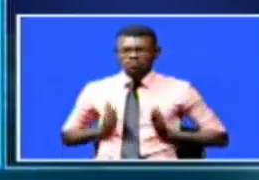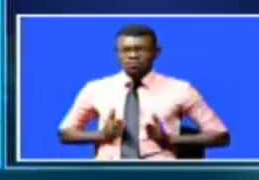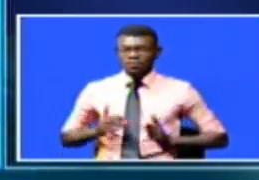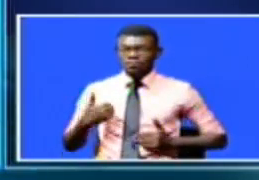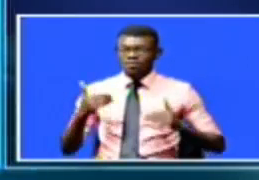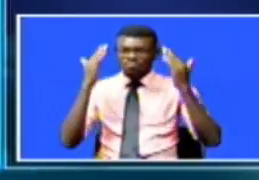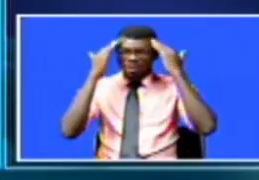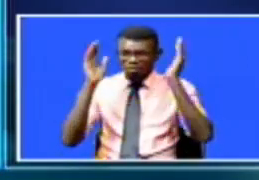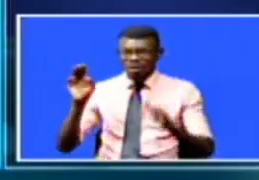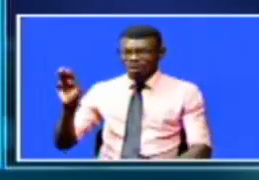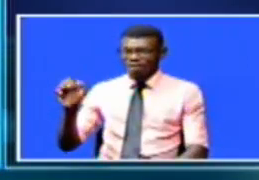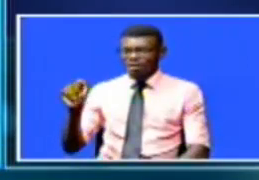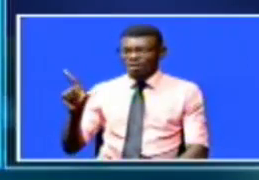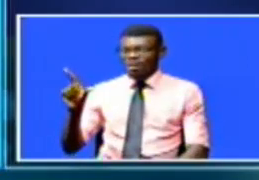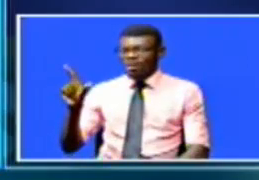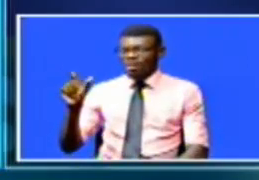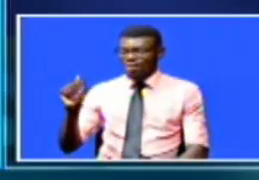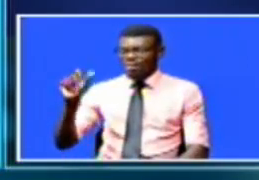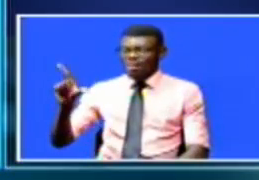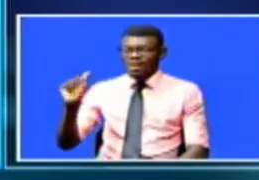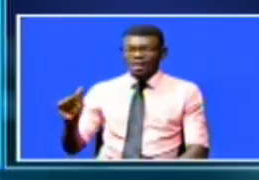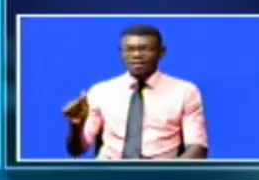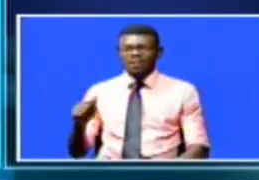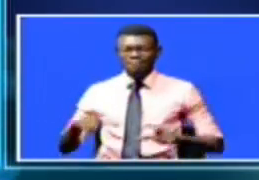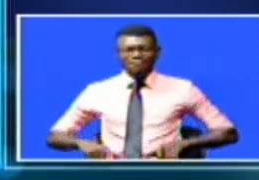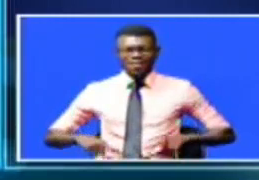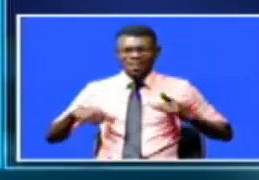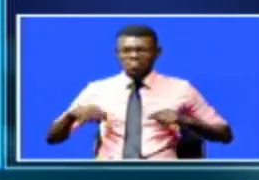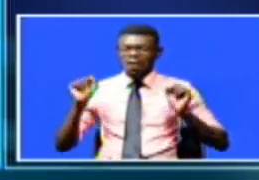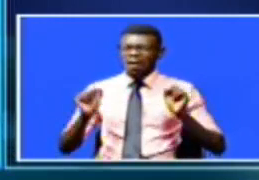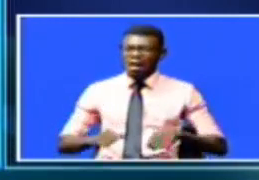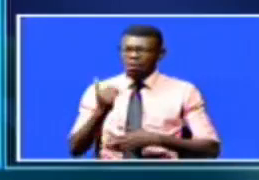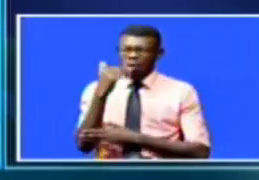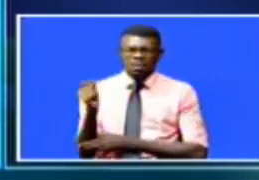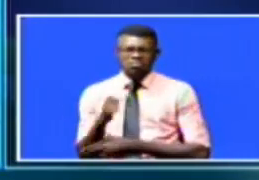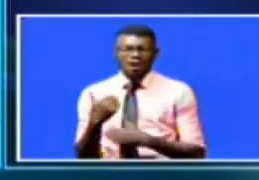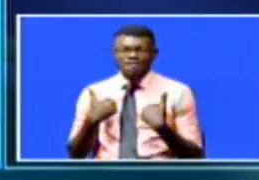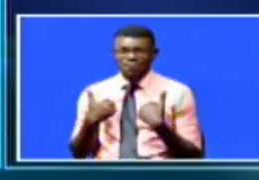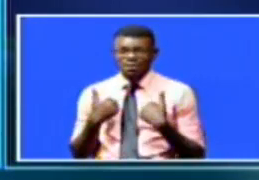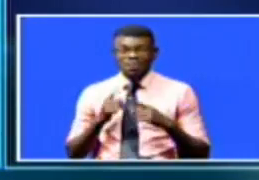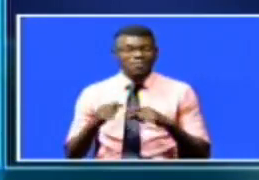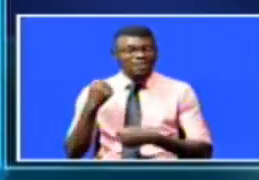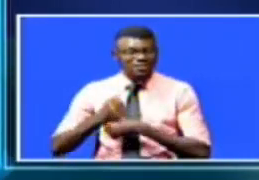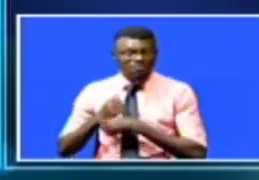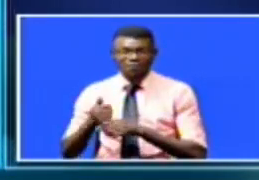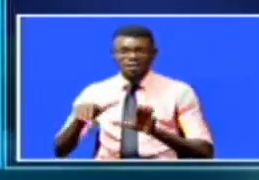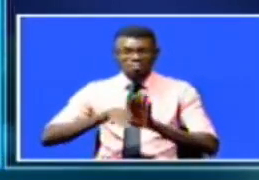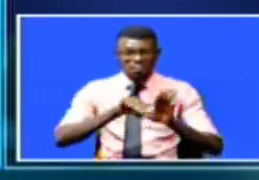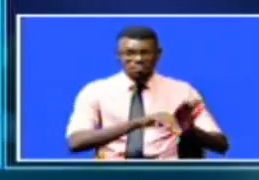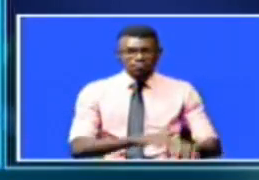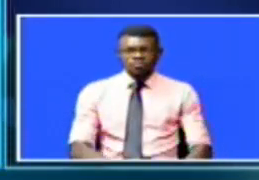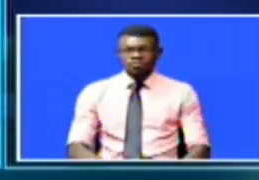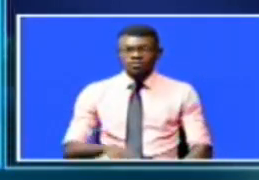know Senator Malala and myself can actually be able to survive because we get our salary. Most of our staff, when we send